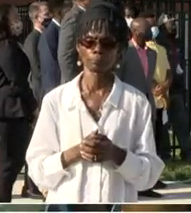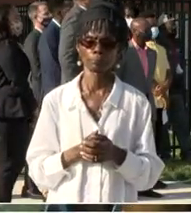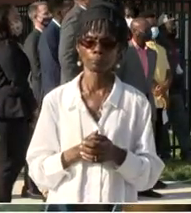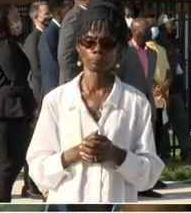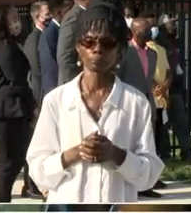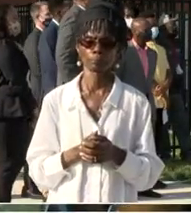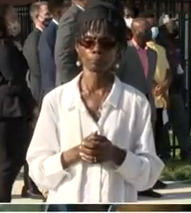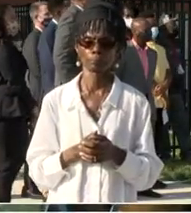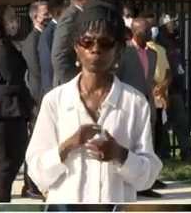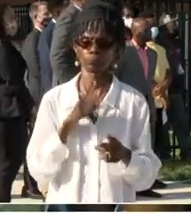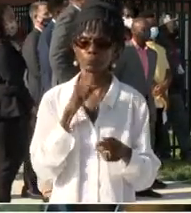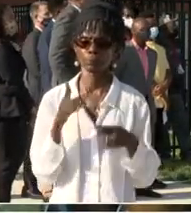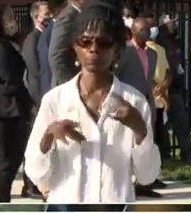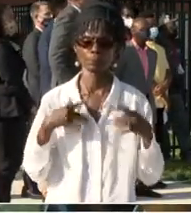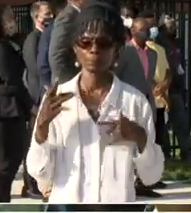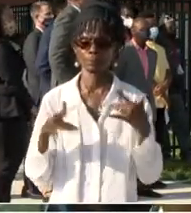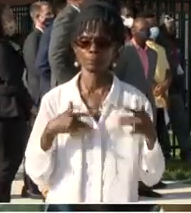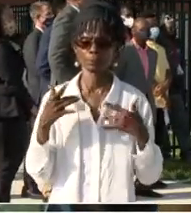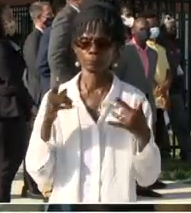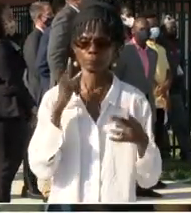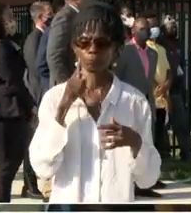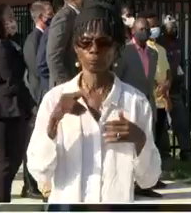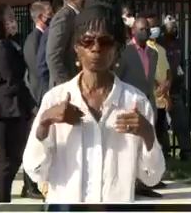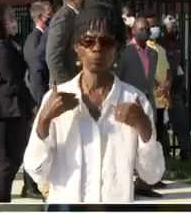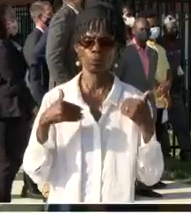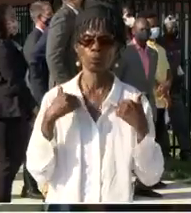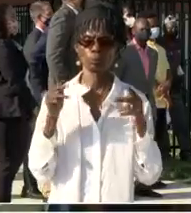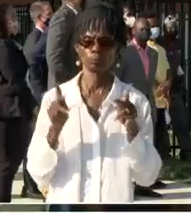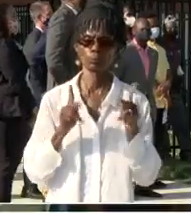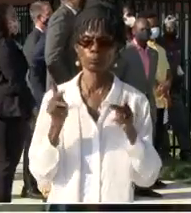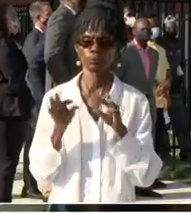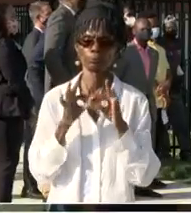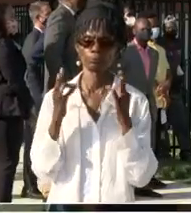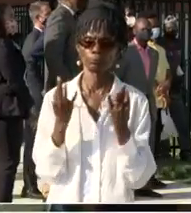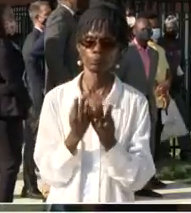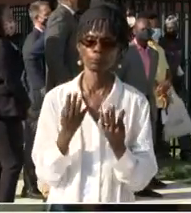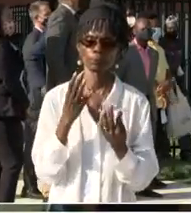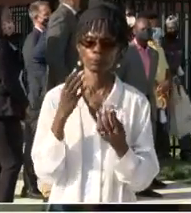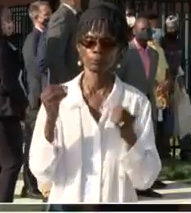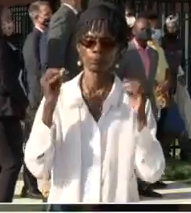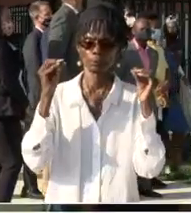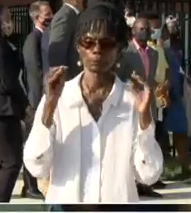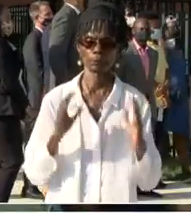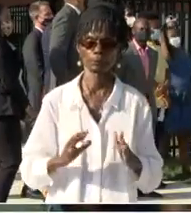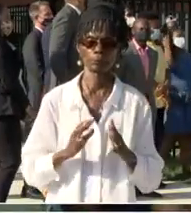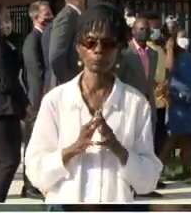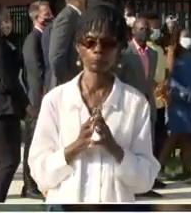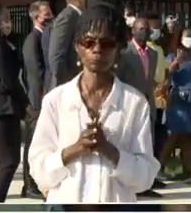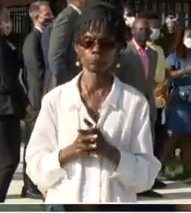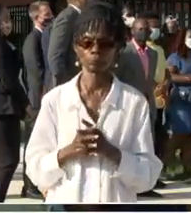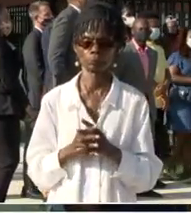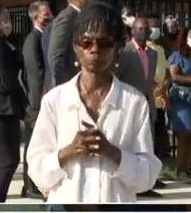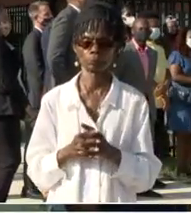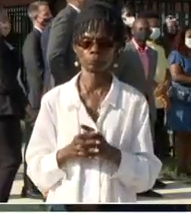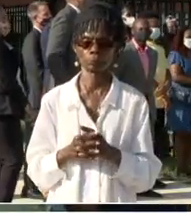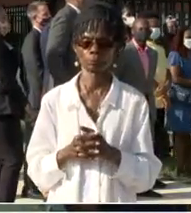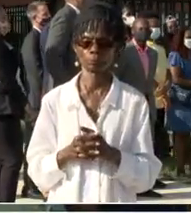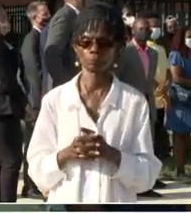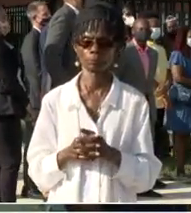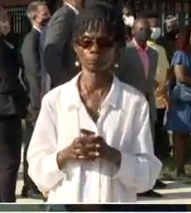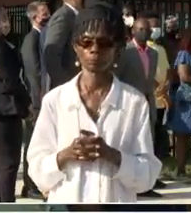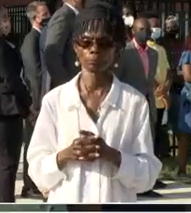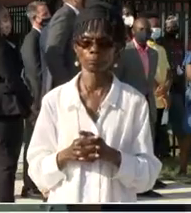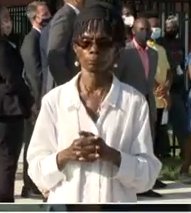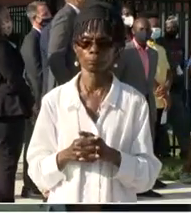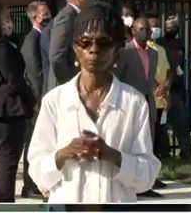be an exciting space for our young people and for our families and our educators. Elliott Hine's a great community, and we now finally have a building that really represents that, and I'm